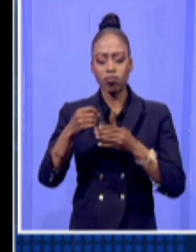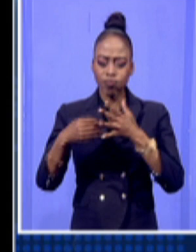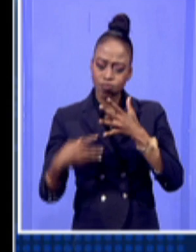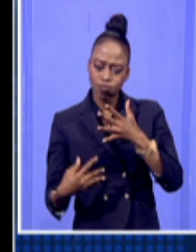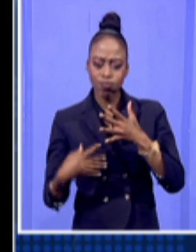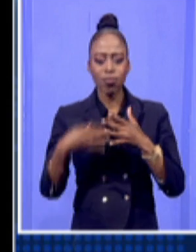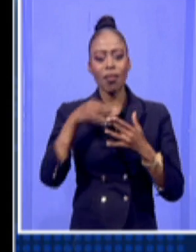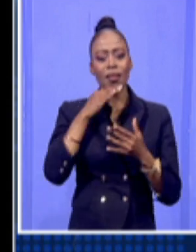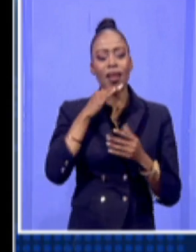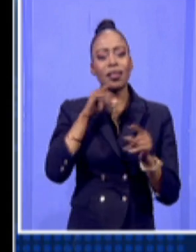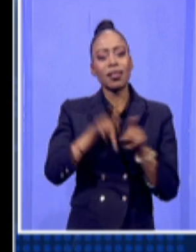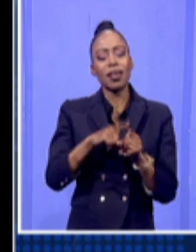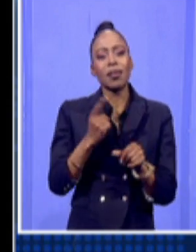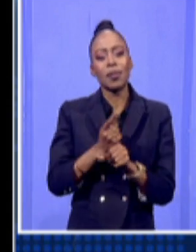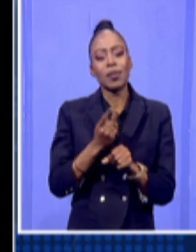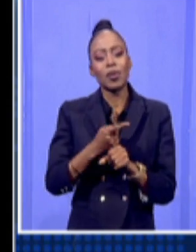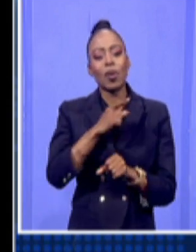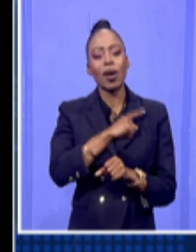I mean, look,